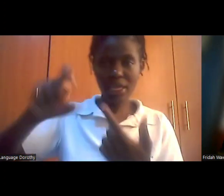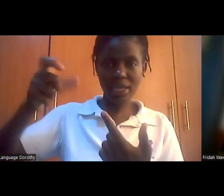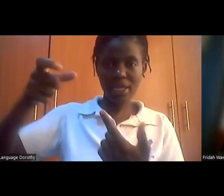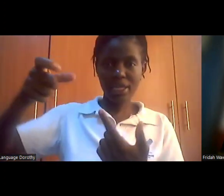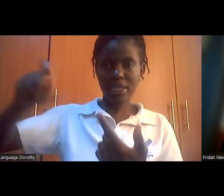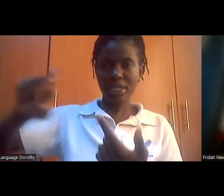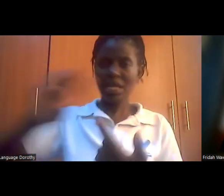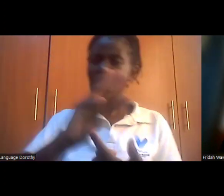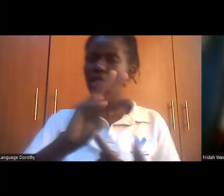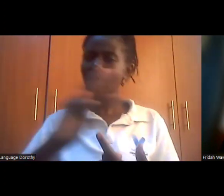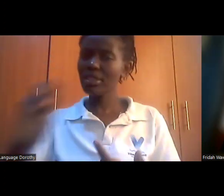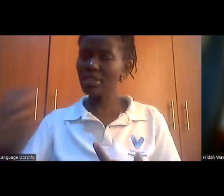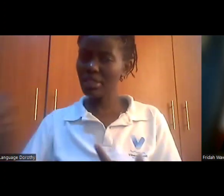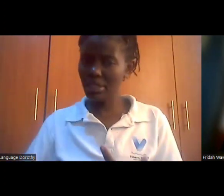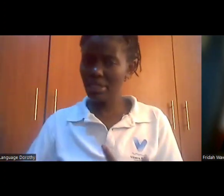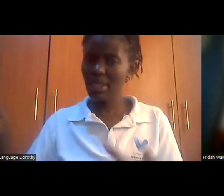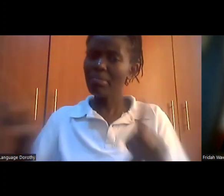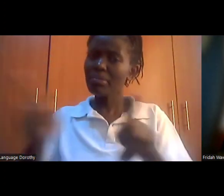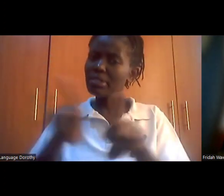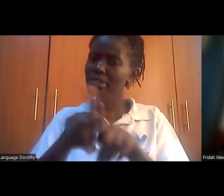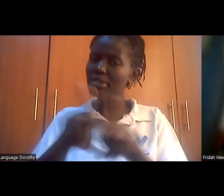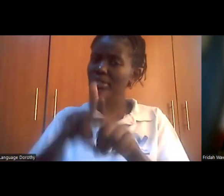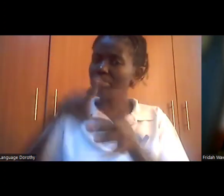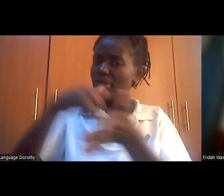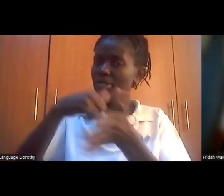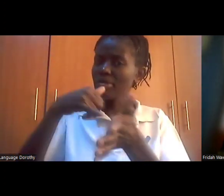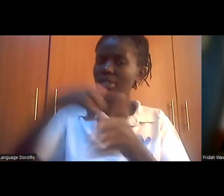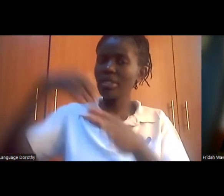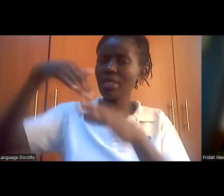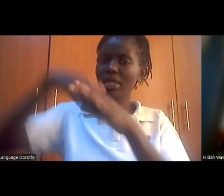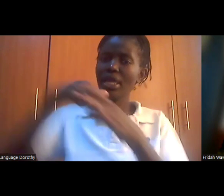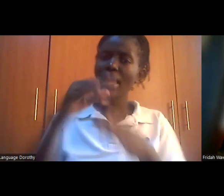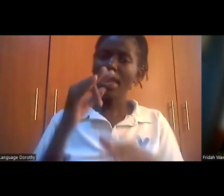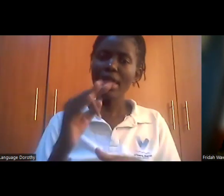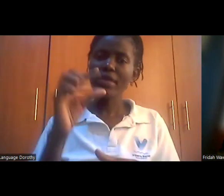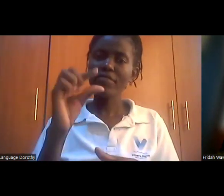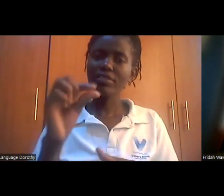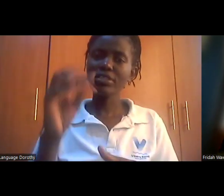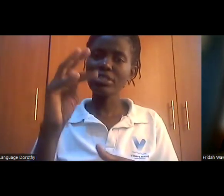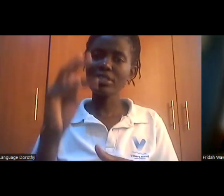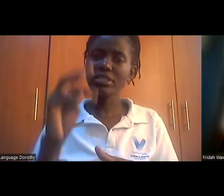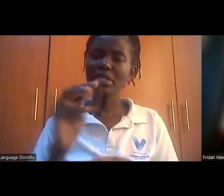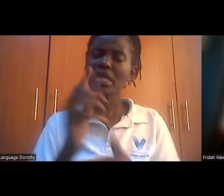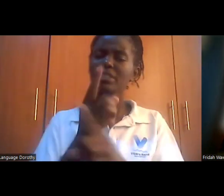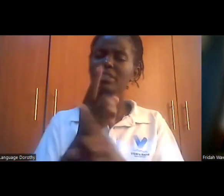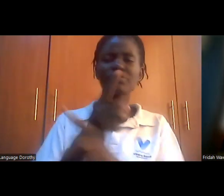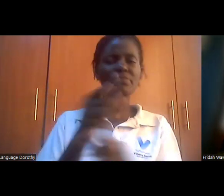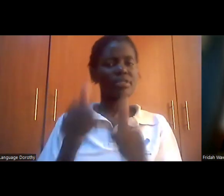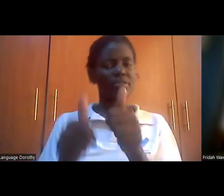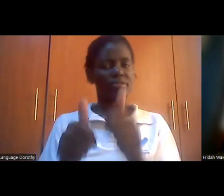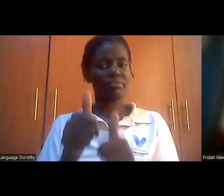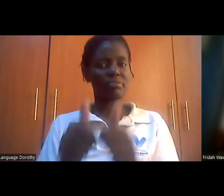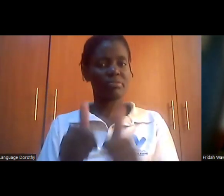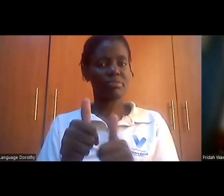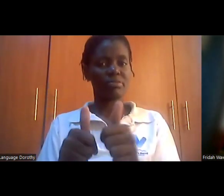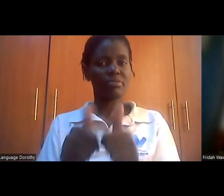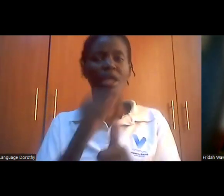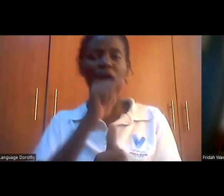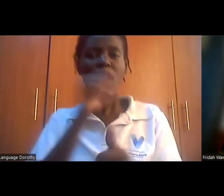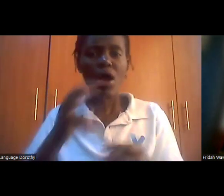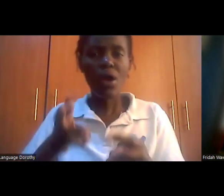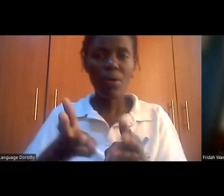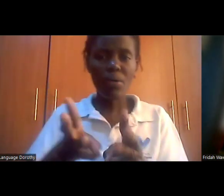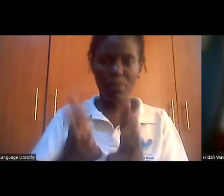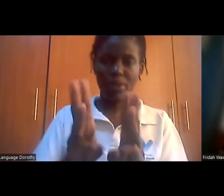role of performing FGM. So the difference is that the traditional kata is